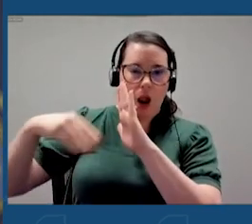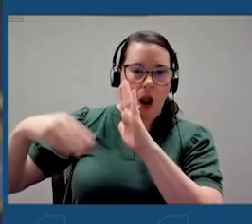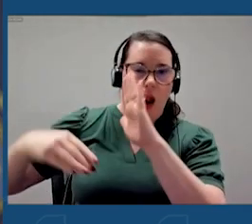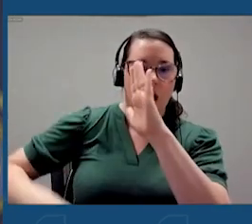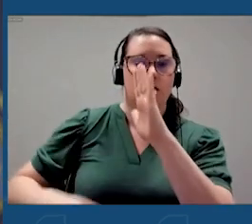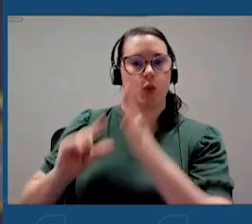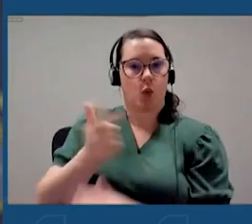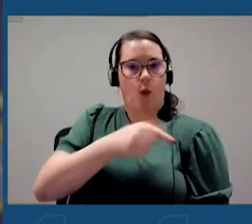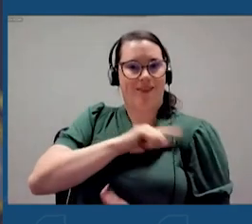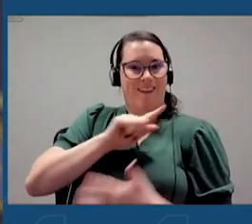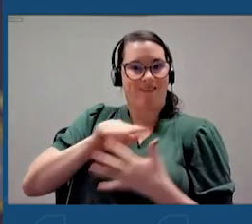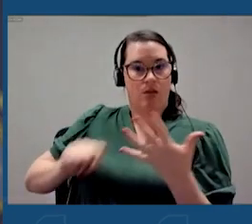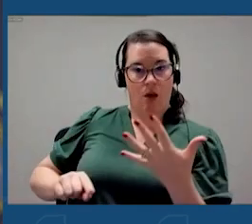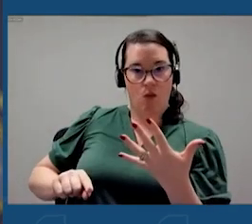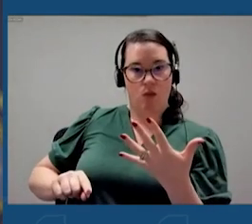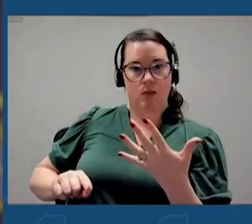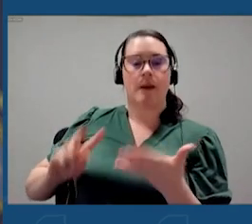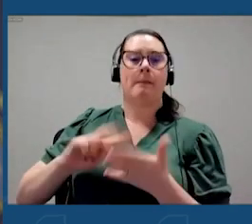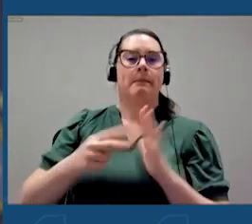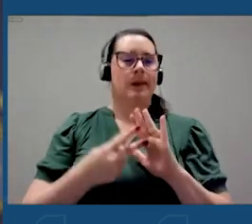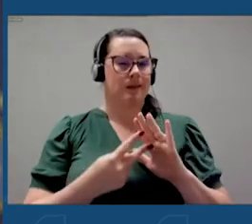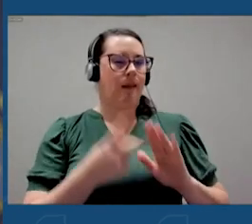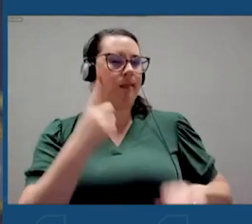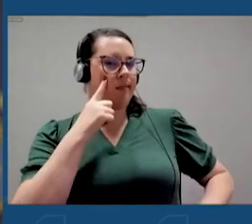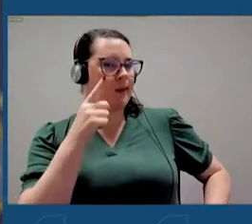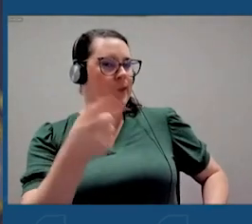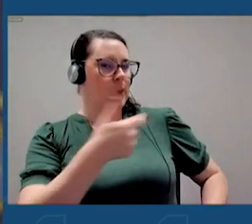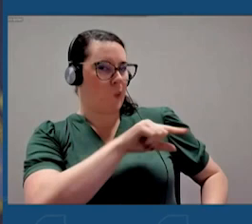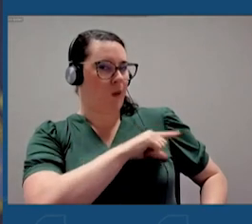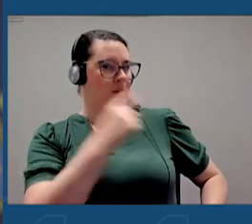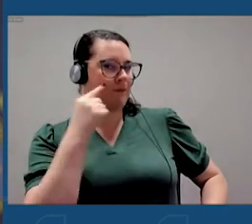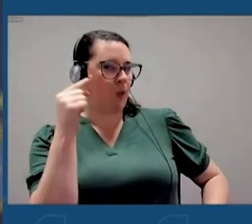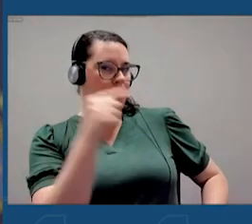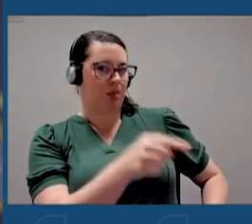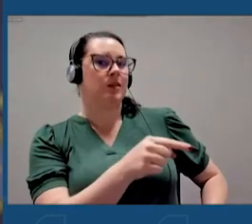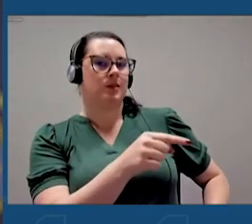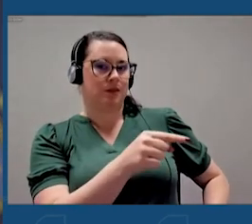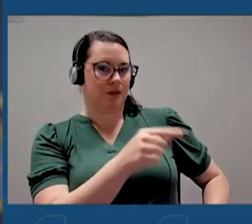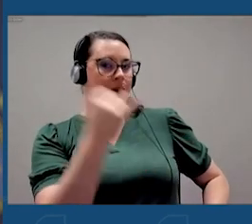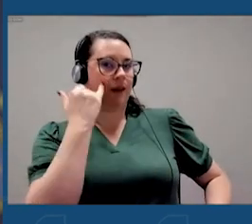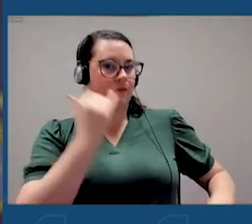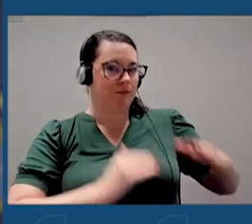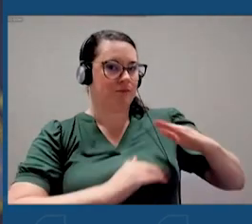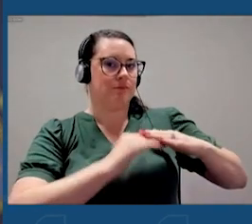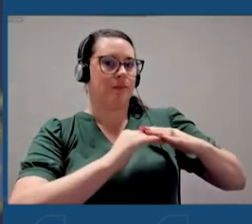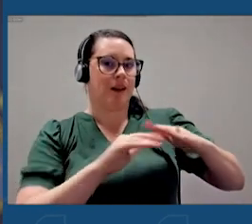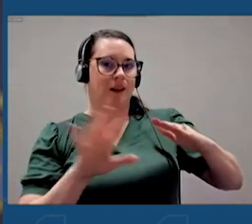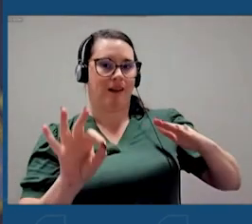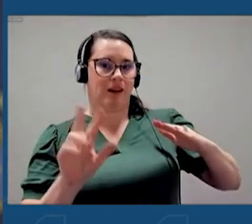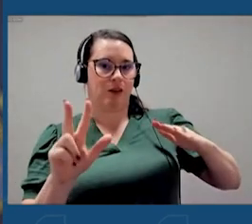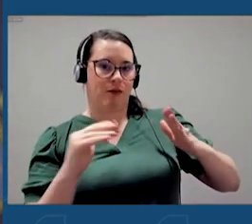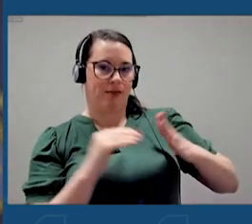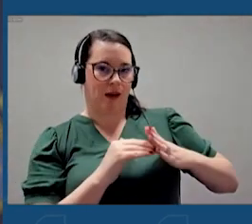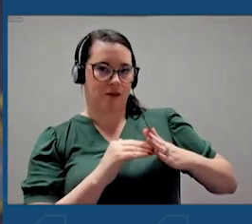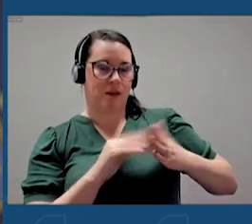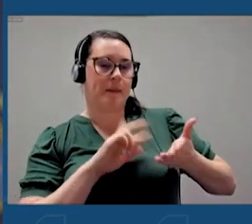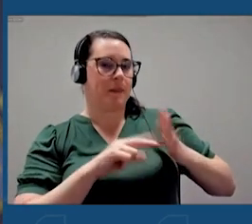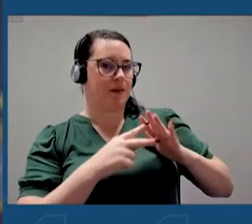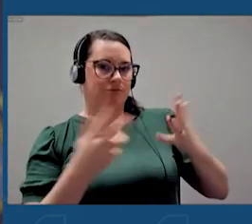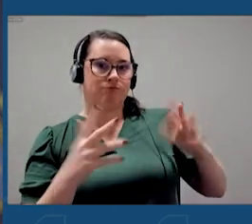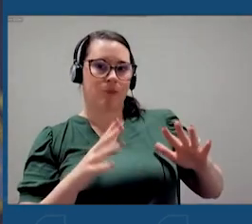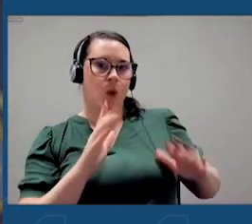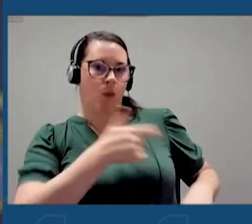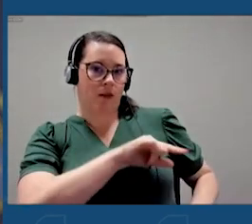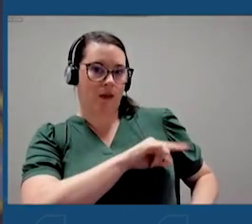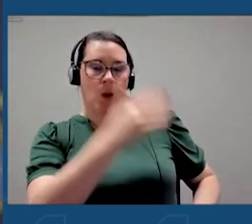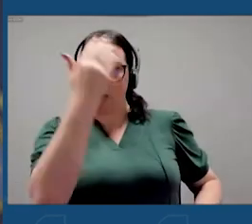those says to me, you probably qualify for this when the threshold is $93,000. They've already given the information. We already know